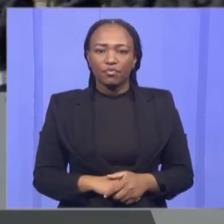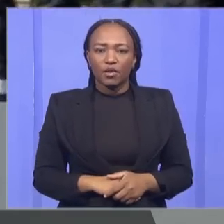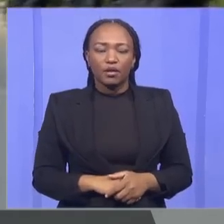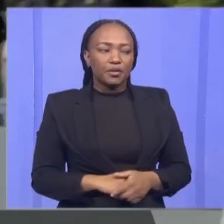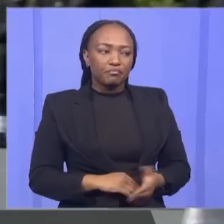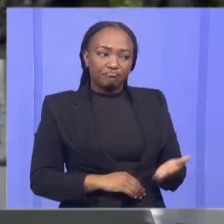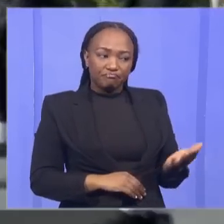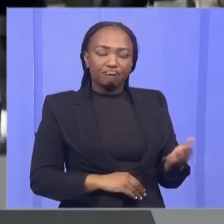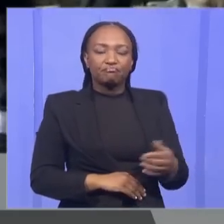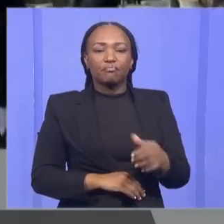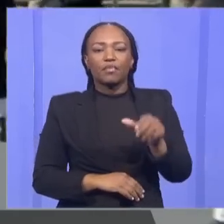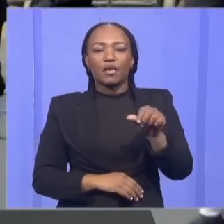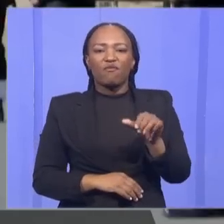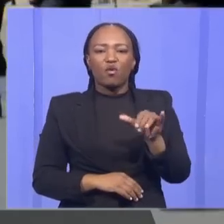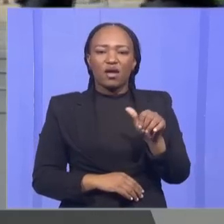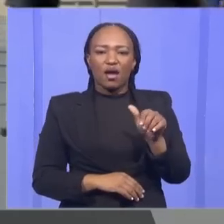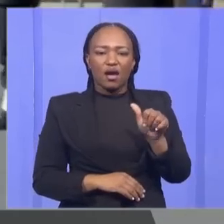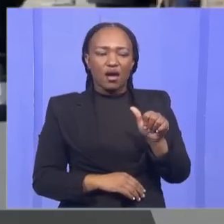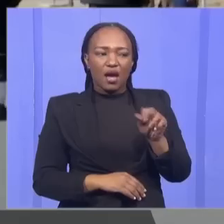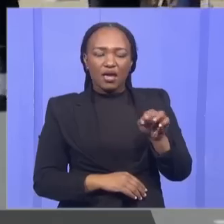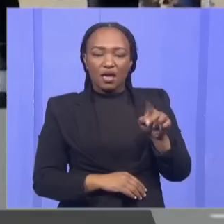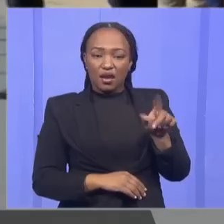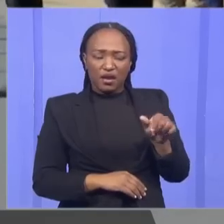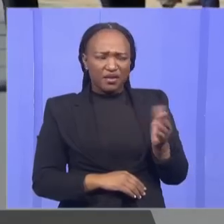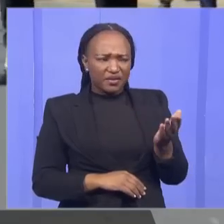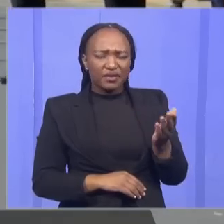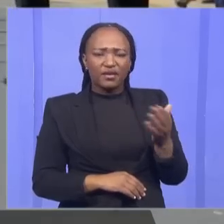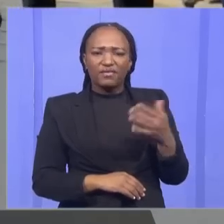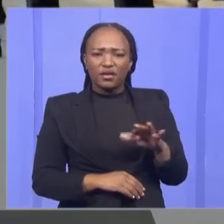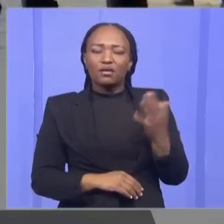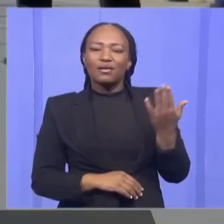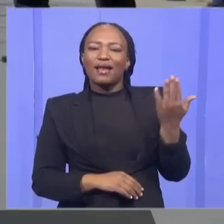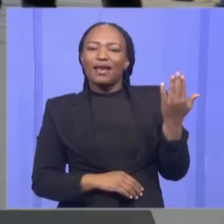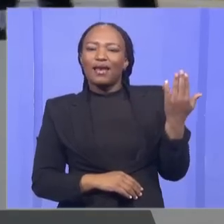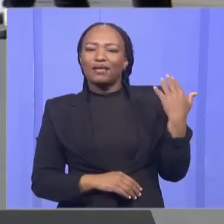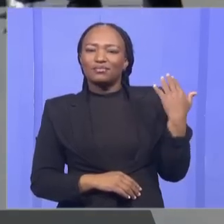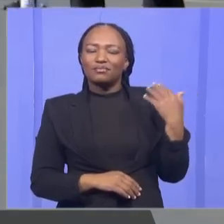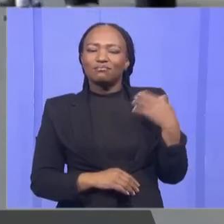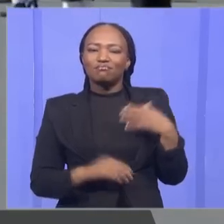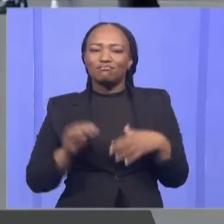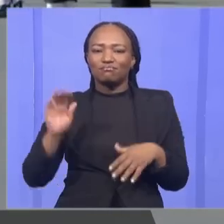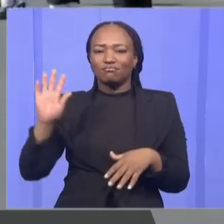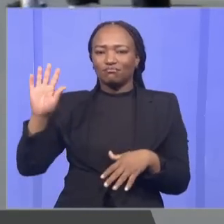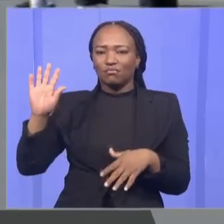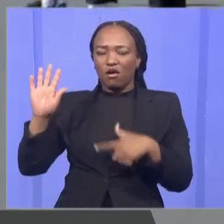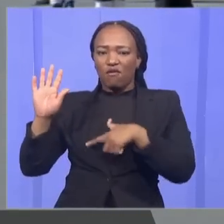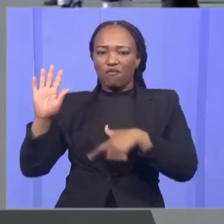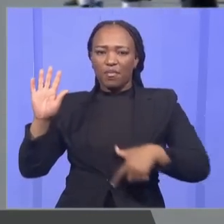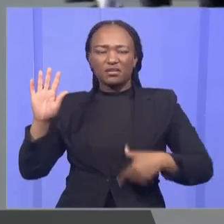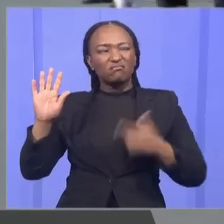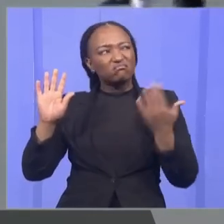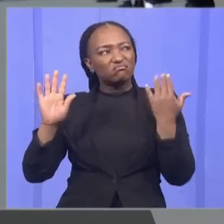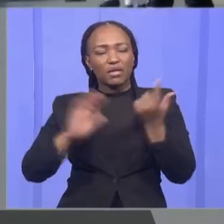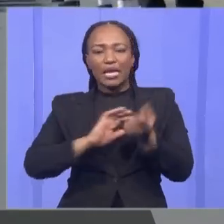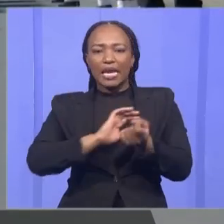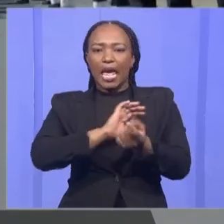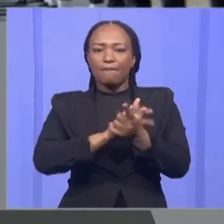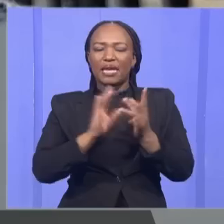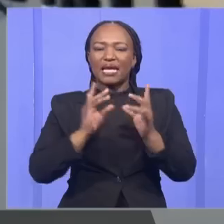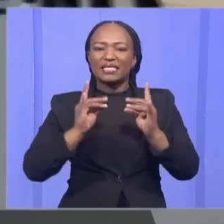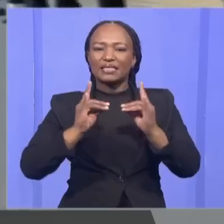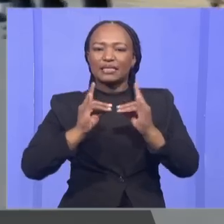as you would know, in the last inauguration at the Loftus Versfeld Stadium,